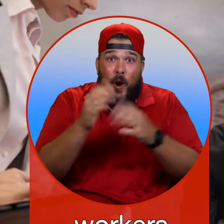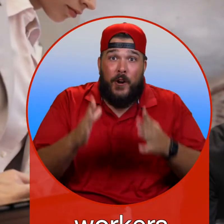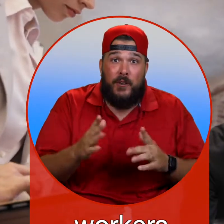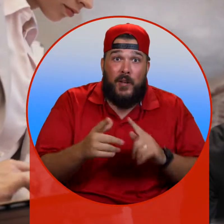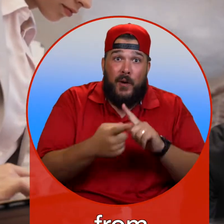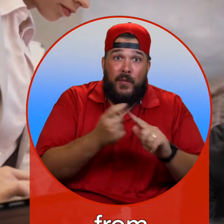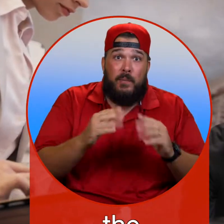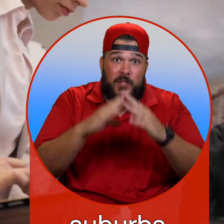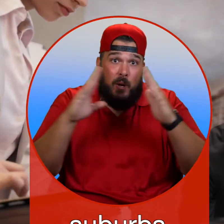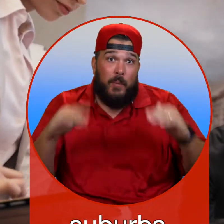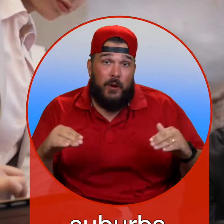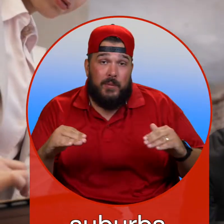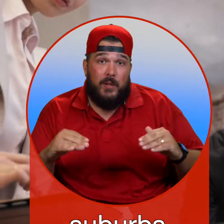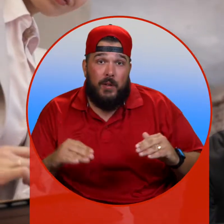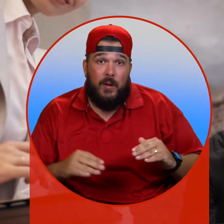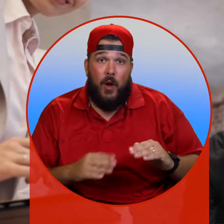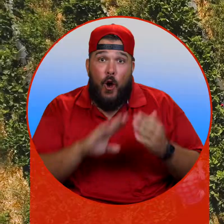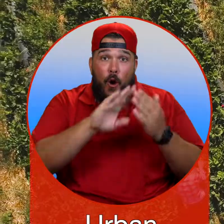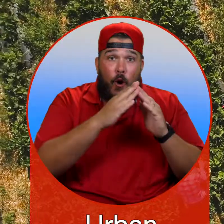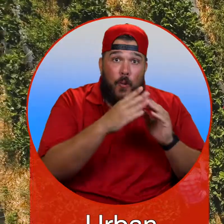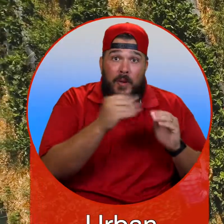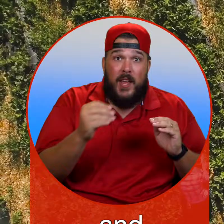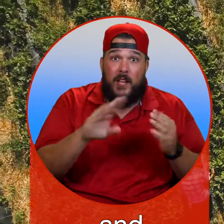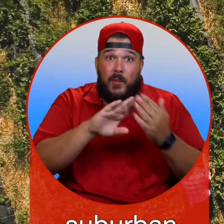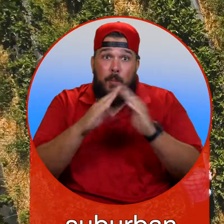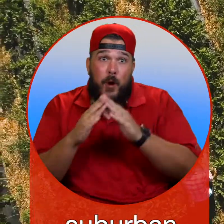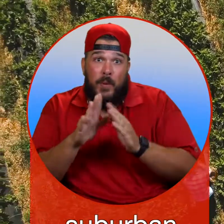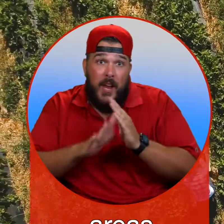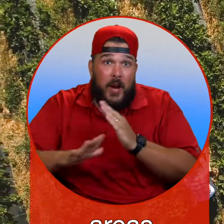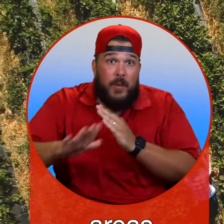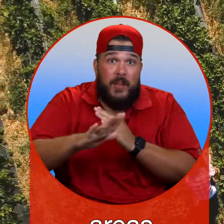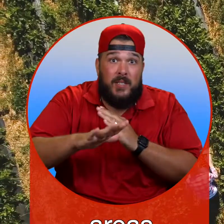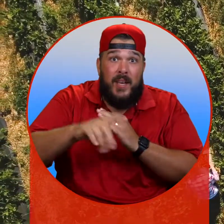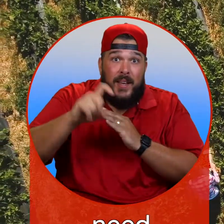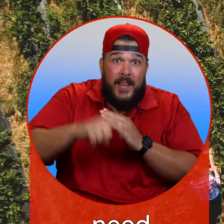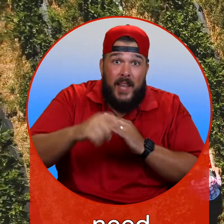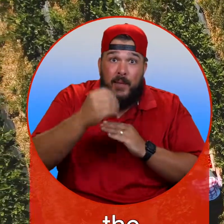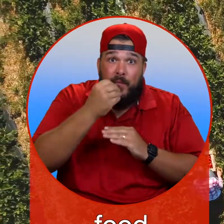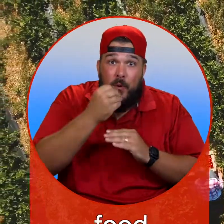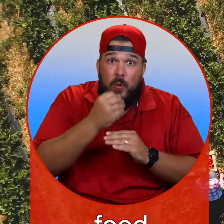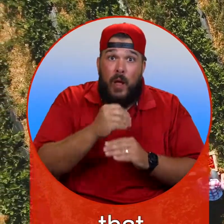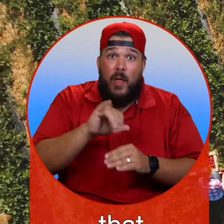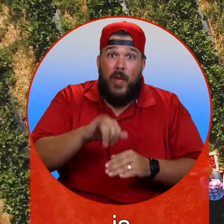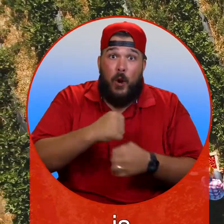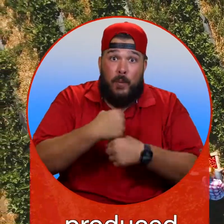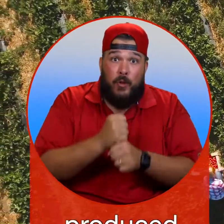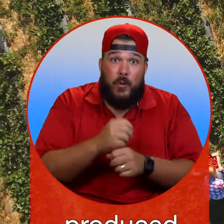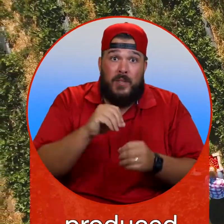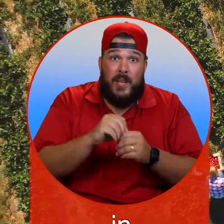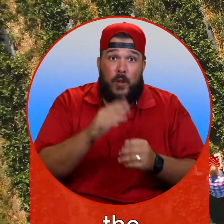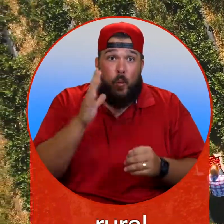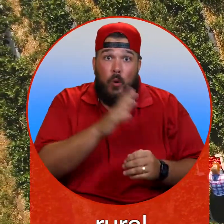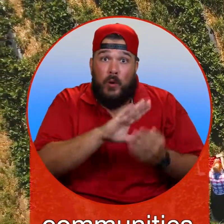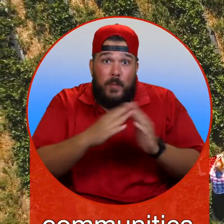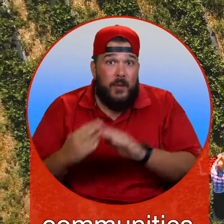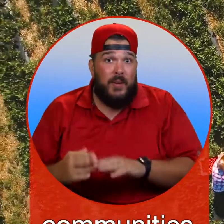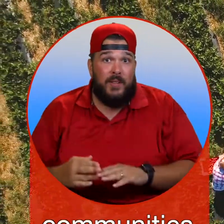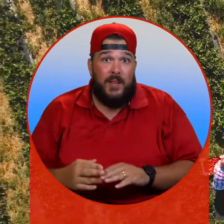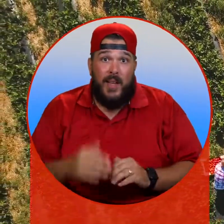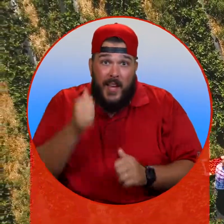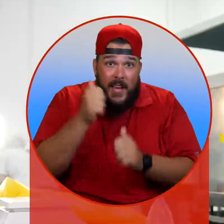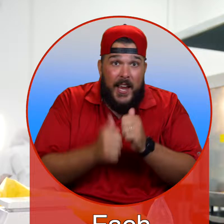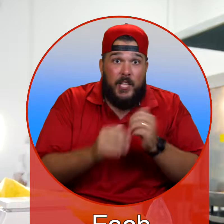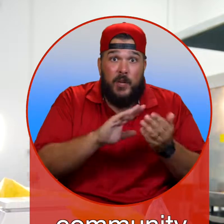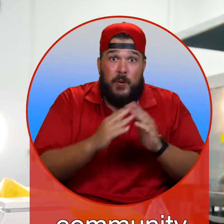need workers from the suburbs. Urban and suburban areas need the food that is produced in the rural